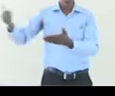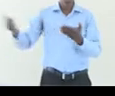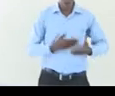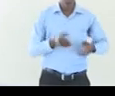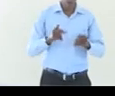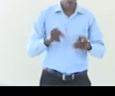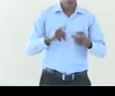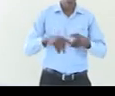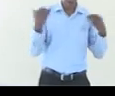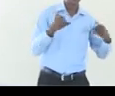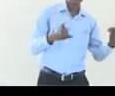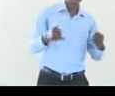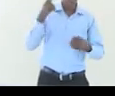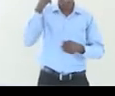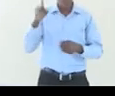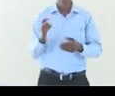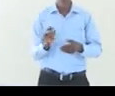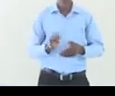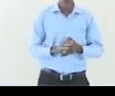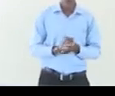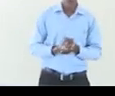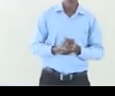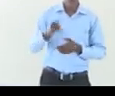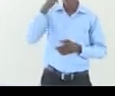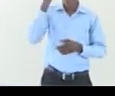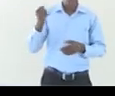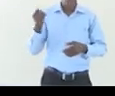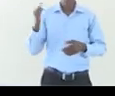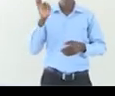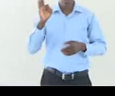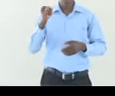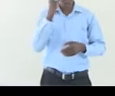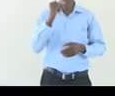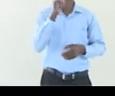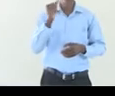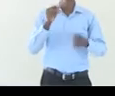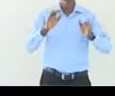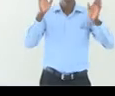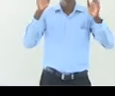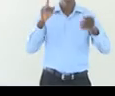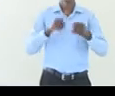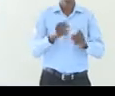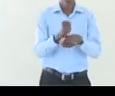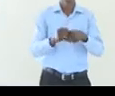then they are reaching for their purses and are contributing, and the pastor is smiling to the bank.